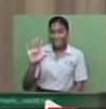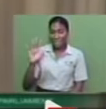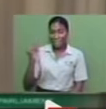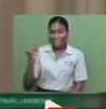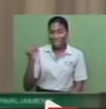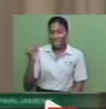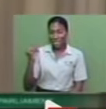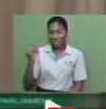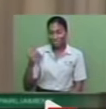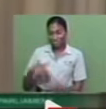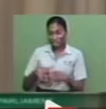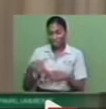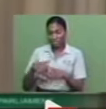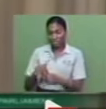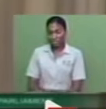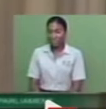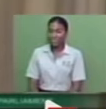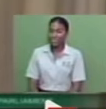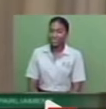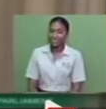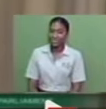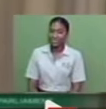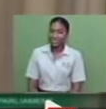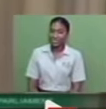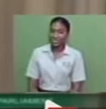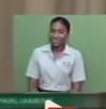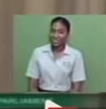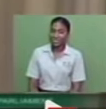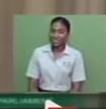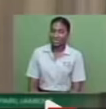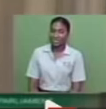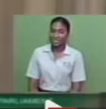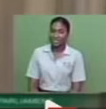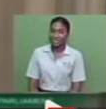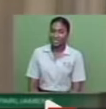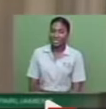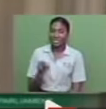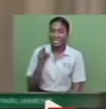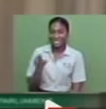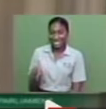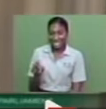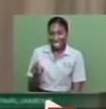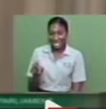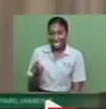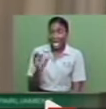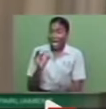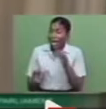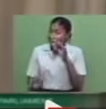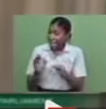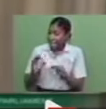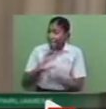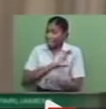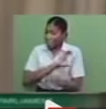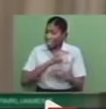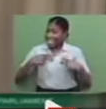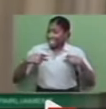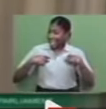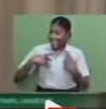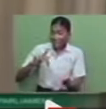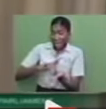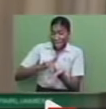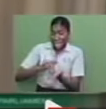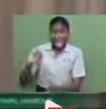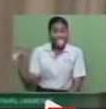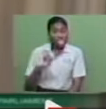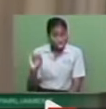medical would be manageable if the TTPS had medical insurance to help cover excessive